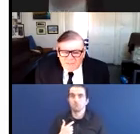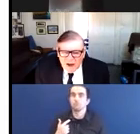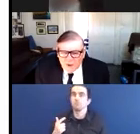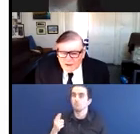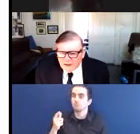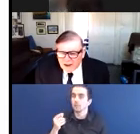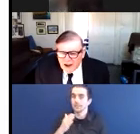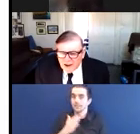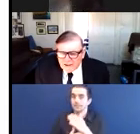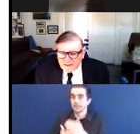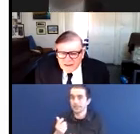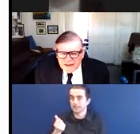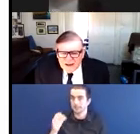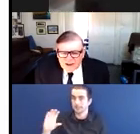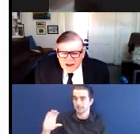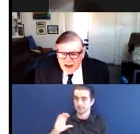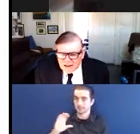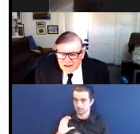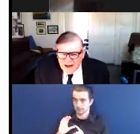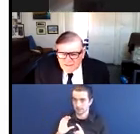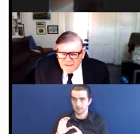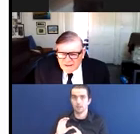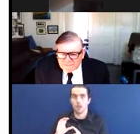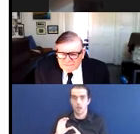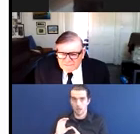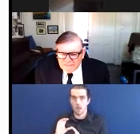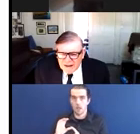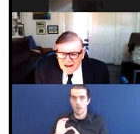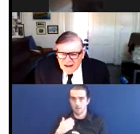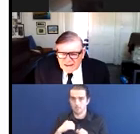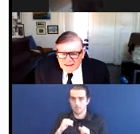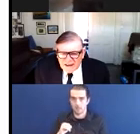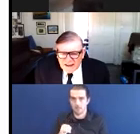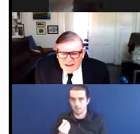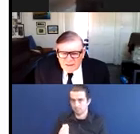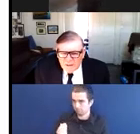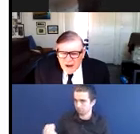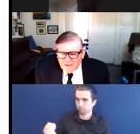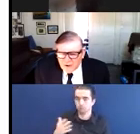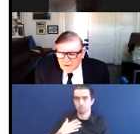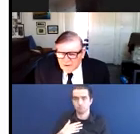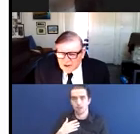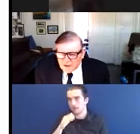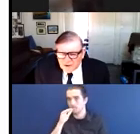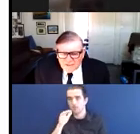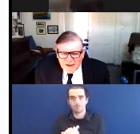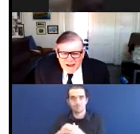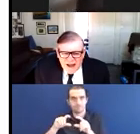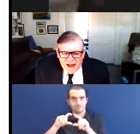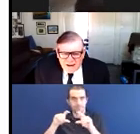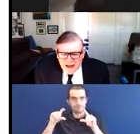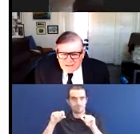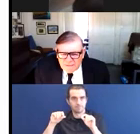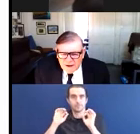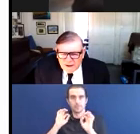I give my wife the card. She collects the benefit, and we buy food for the children,